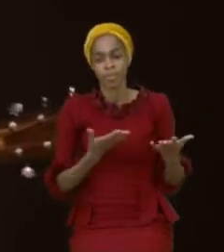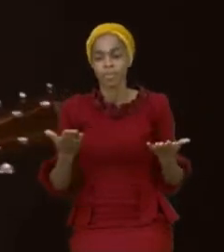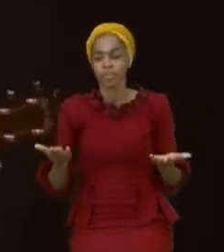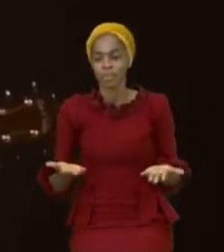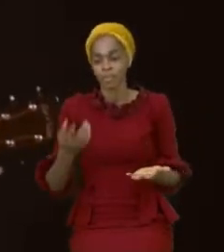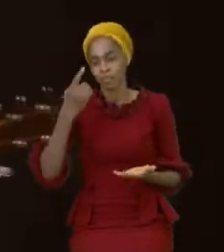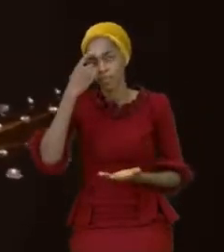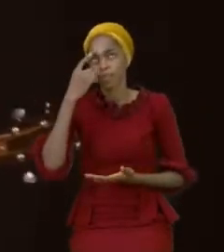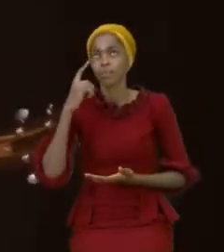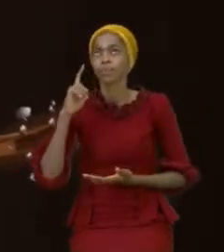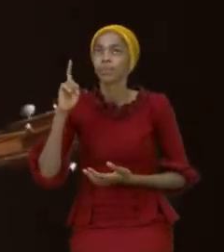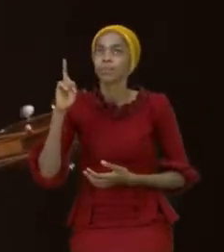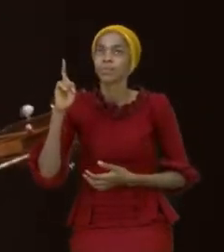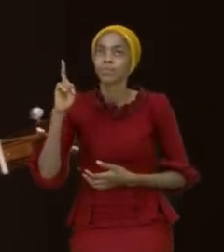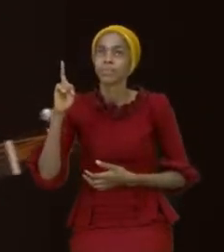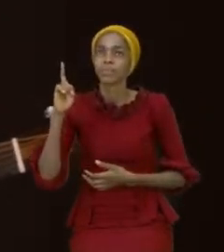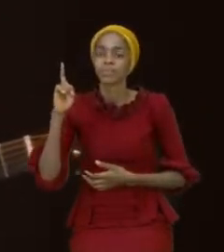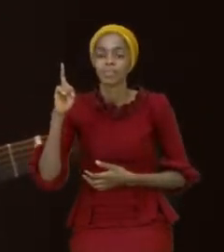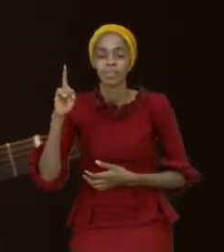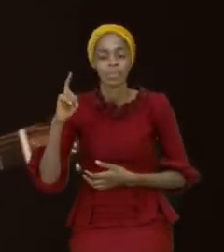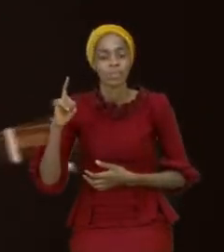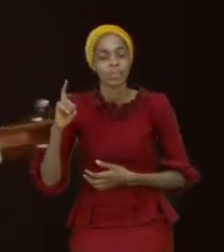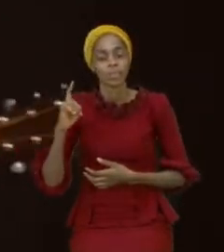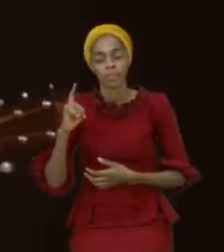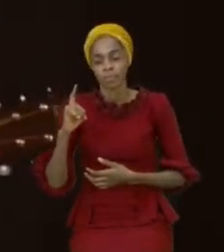Waiting here for you,